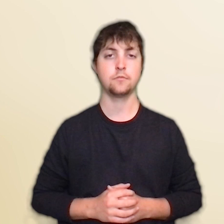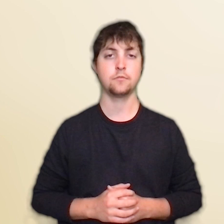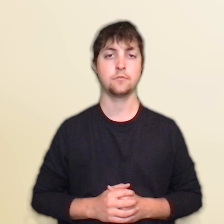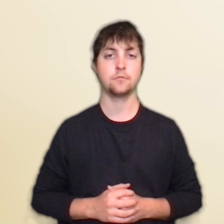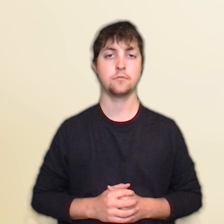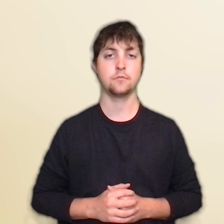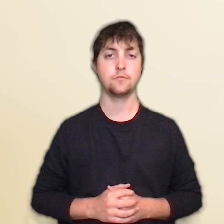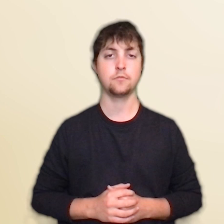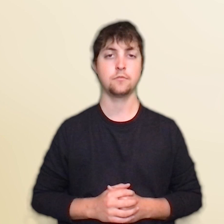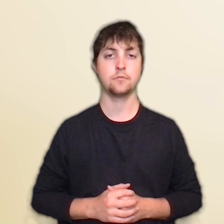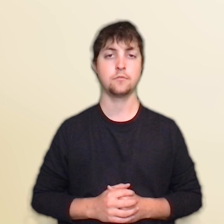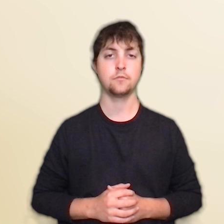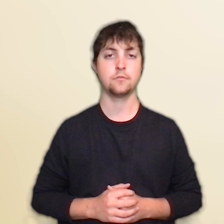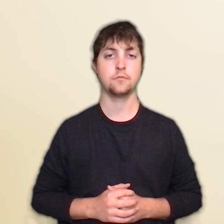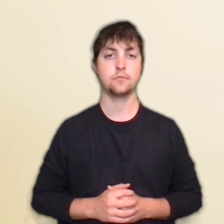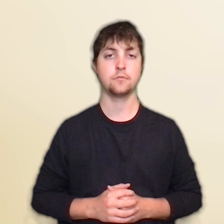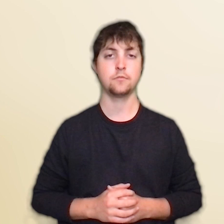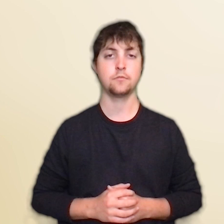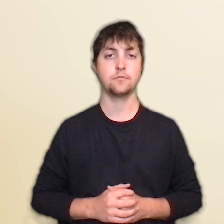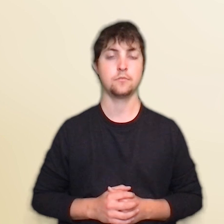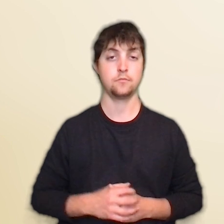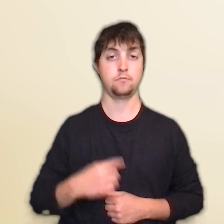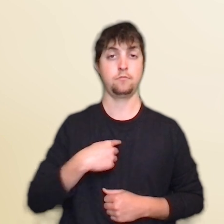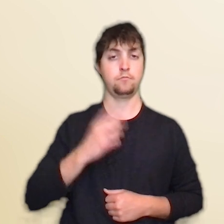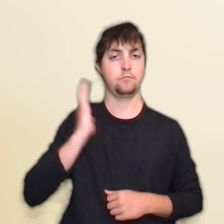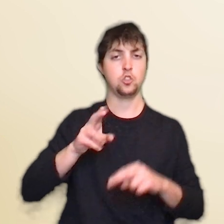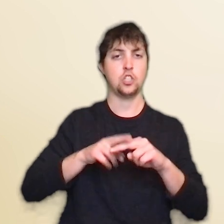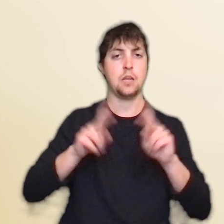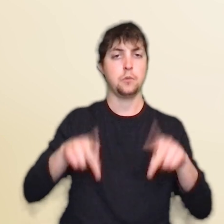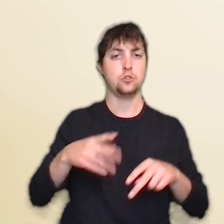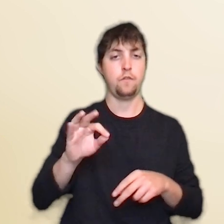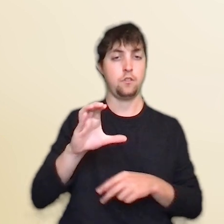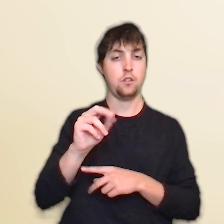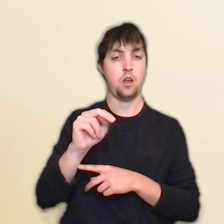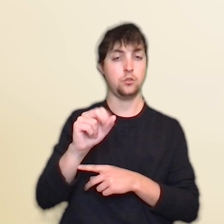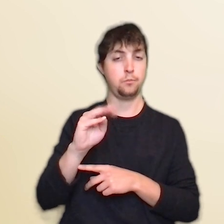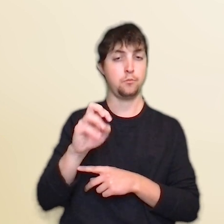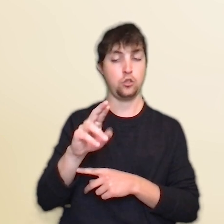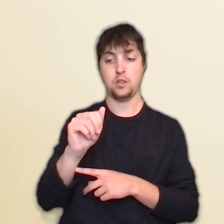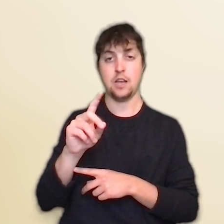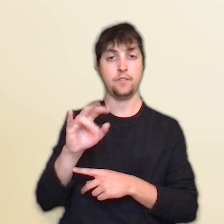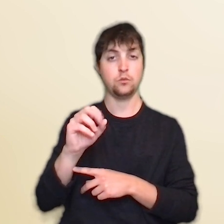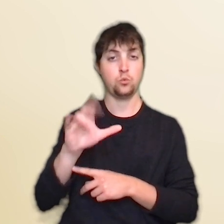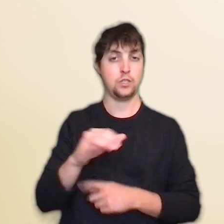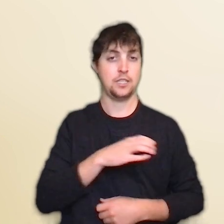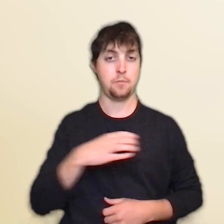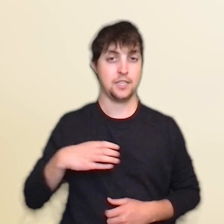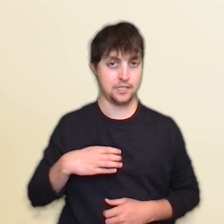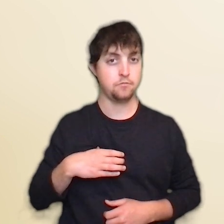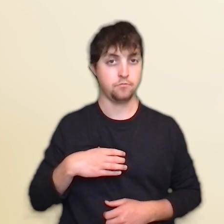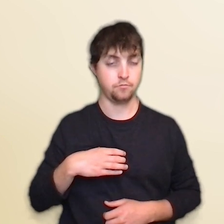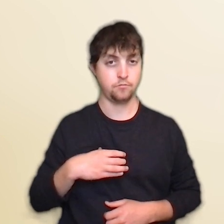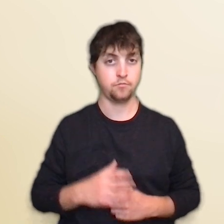in 1986. Barb speaks. I was the chairperson of the Consumer